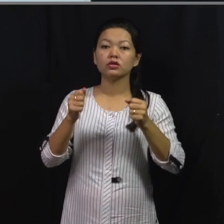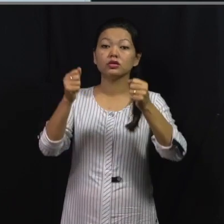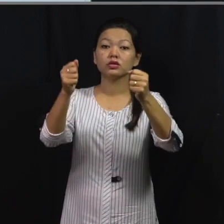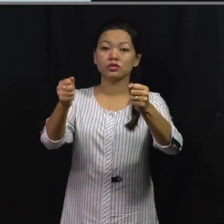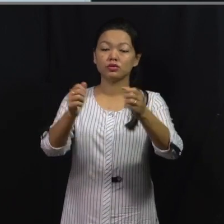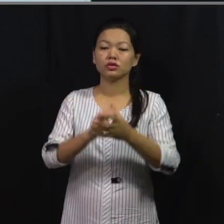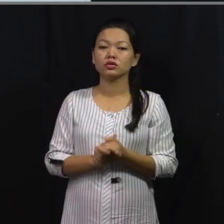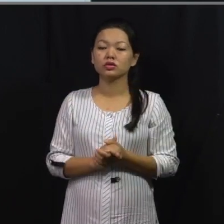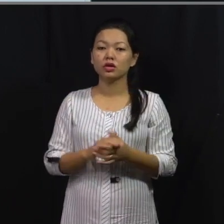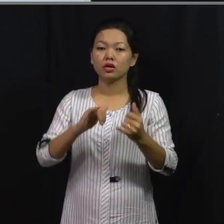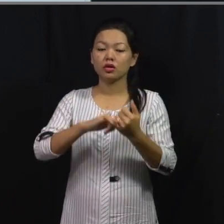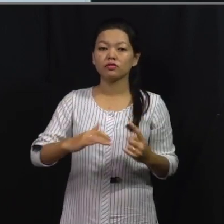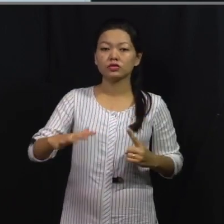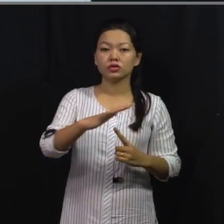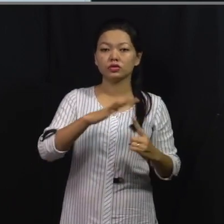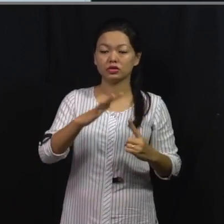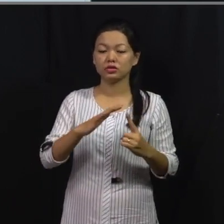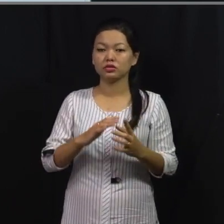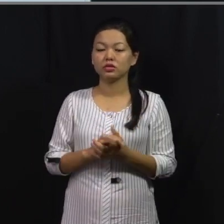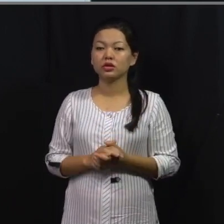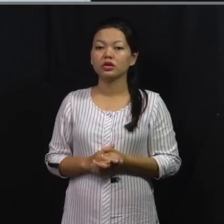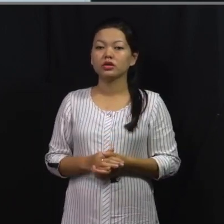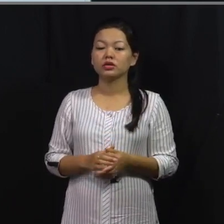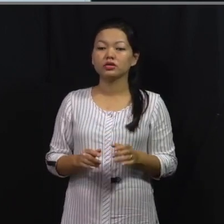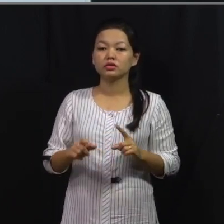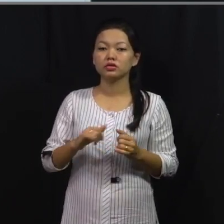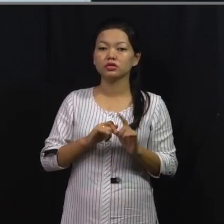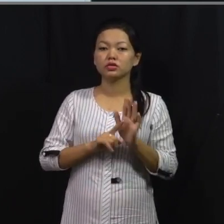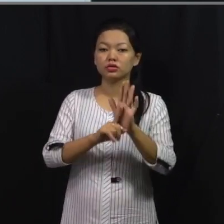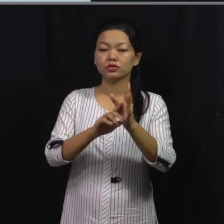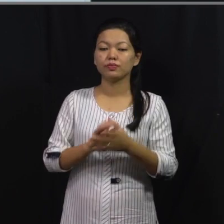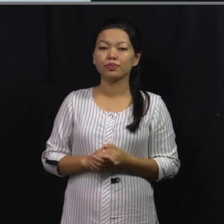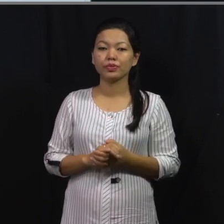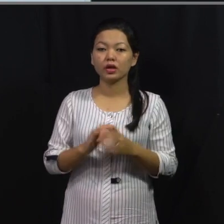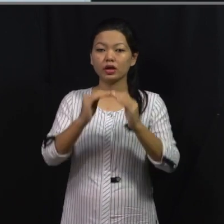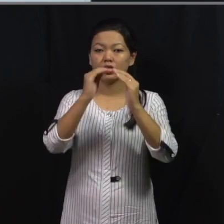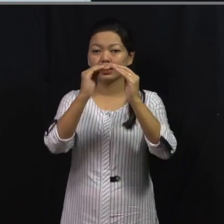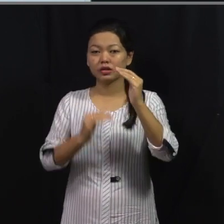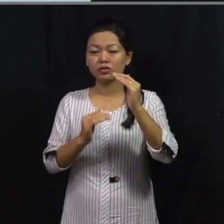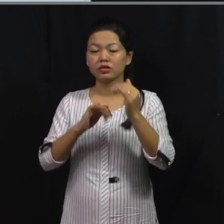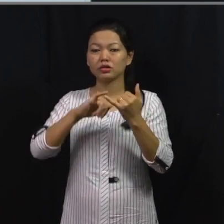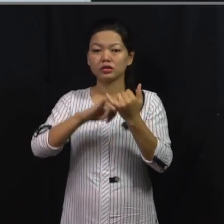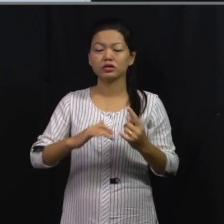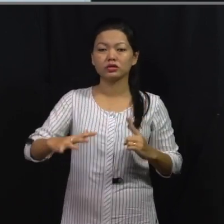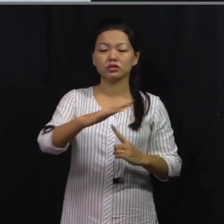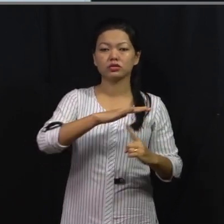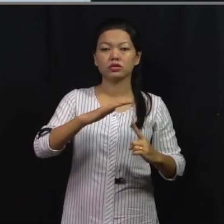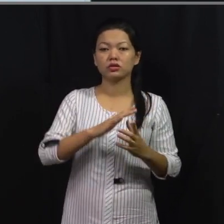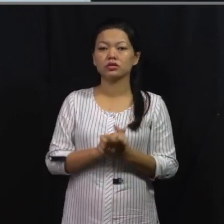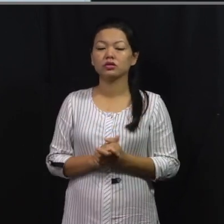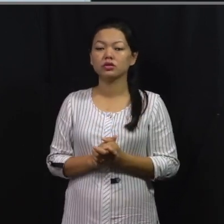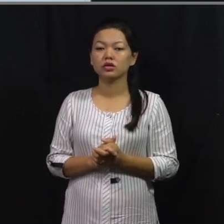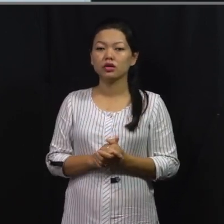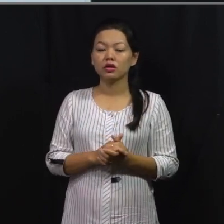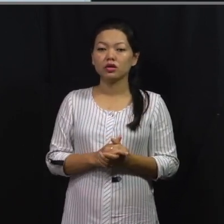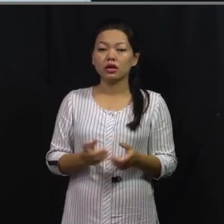social status of the society, in a sense that, okay, the inequality which exists in the society because there are some groups